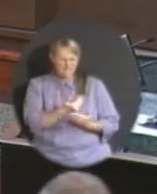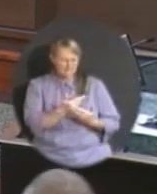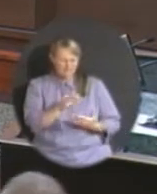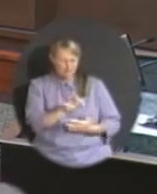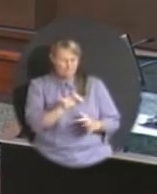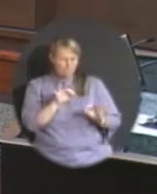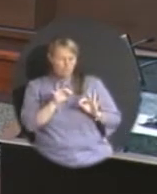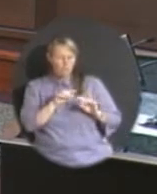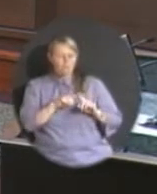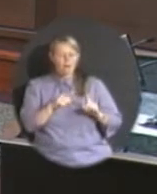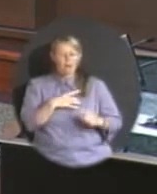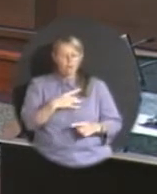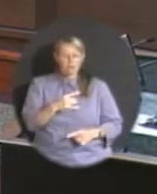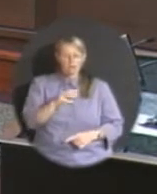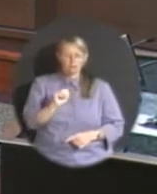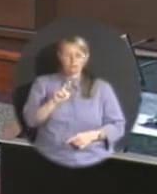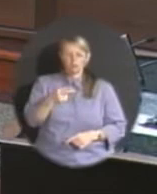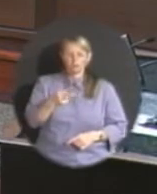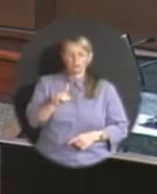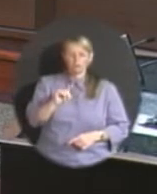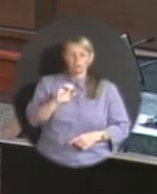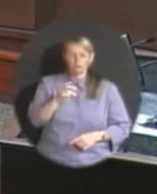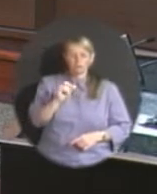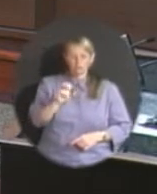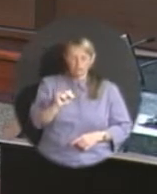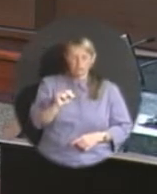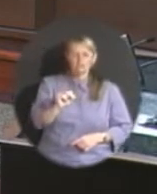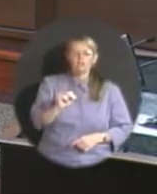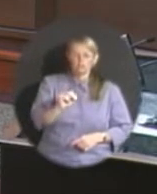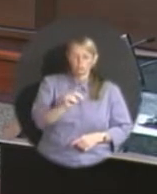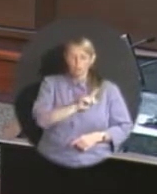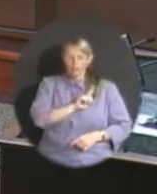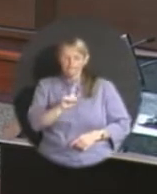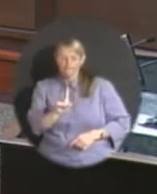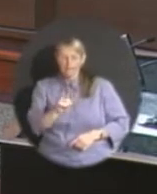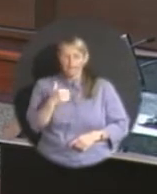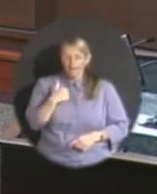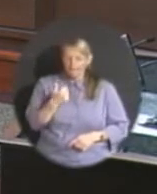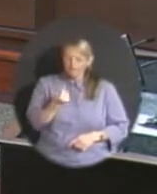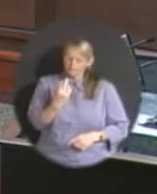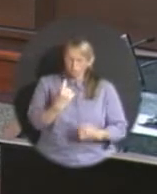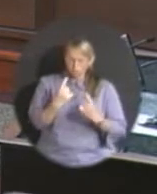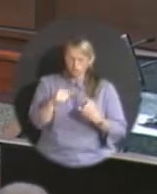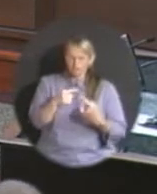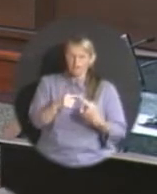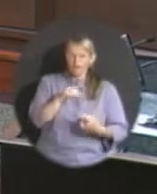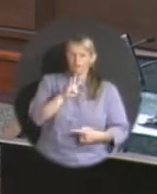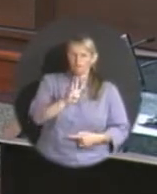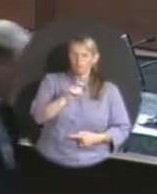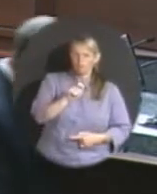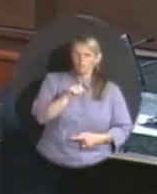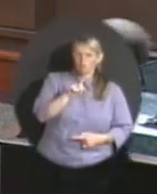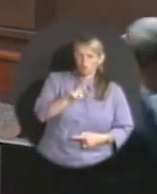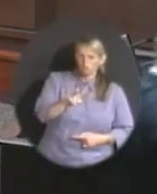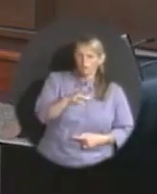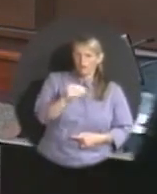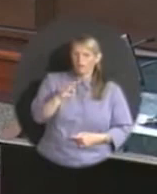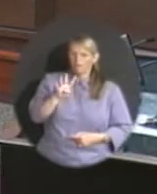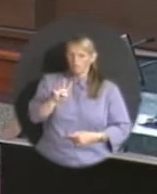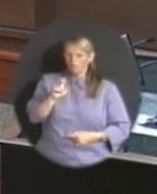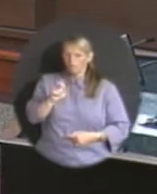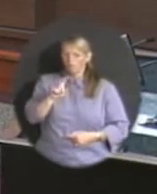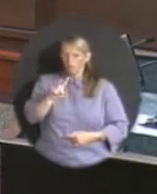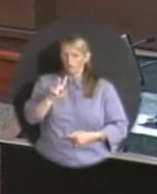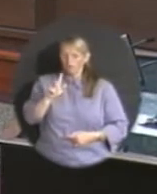Hutchison to come back to the podium. And I had several questions in regards to 4.12 and 4.13. 4.12 is the